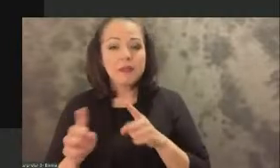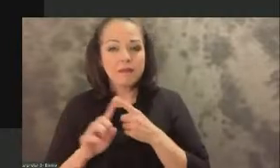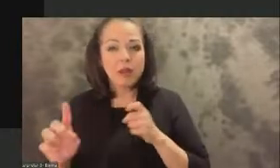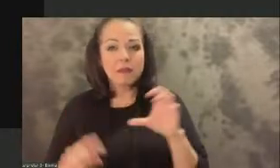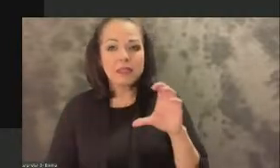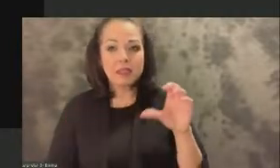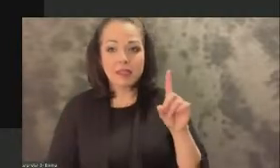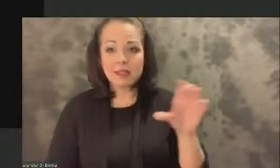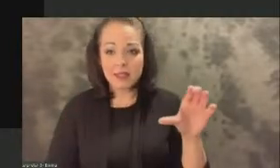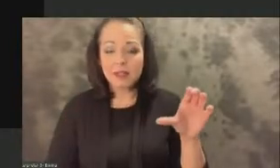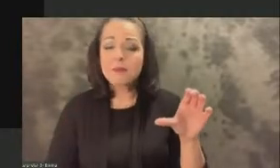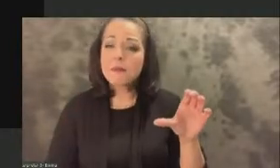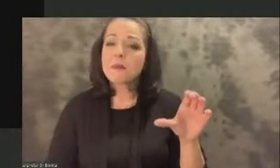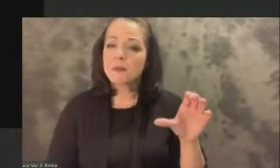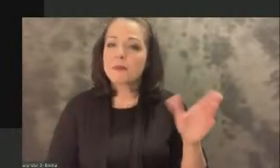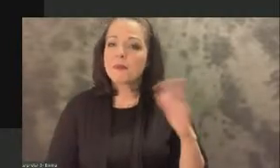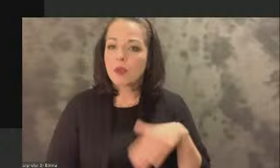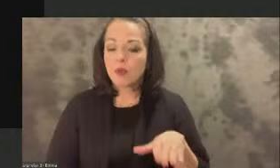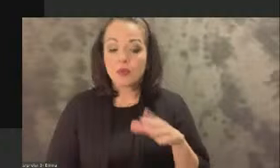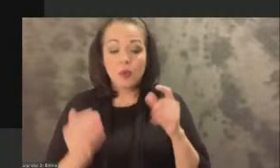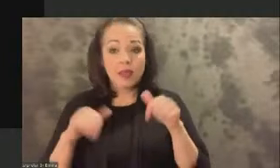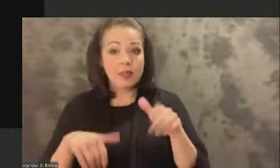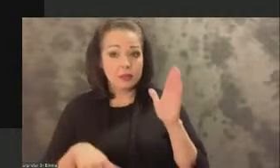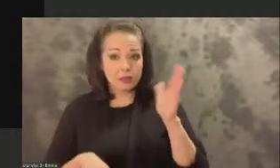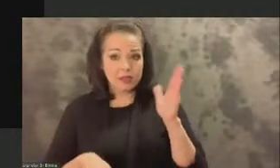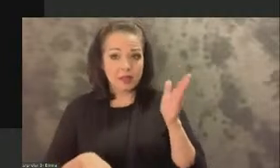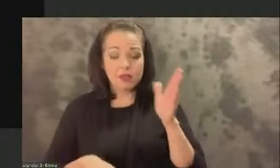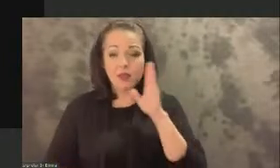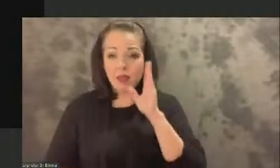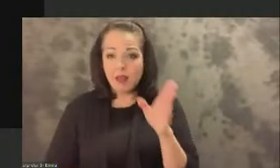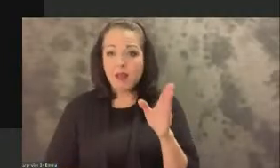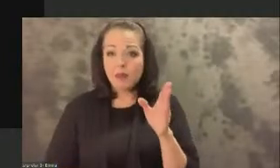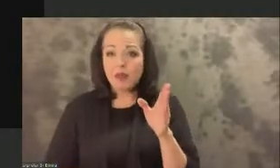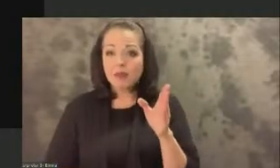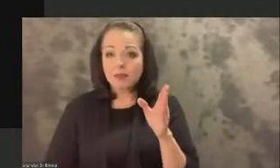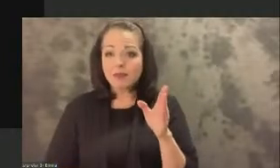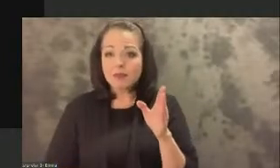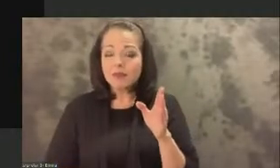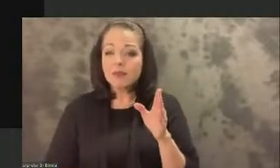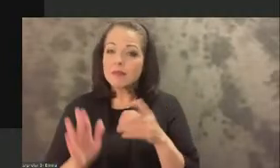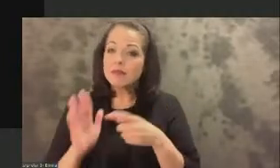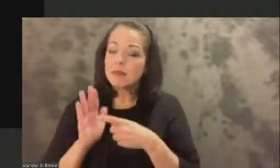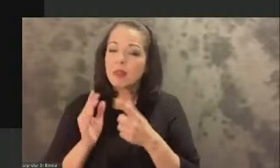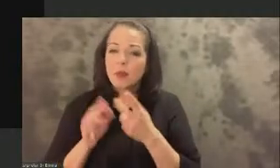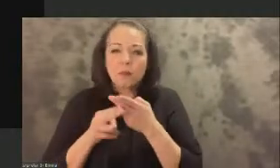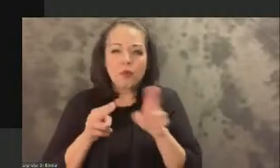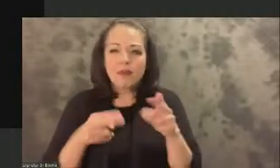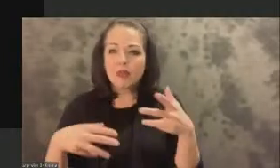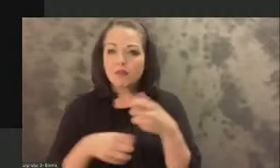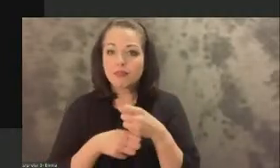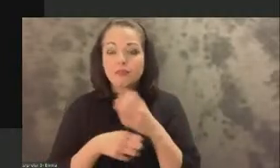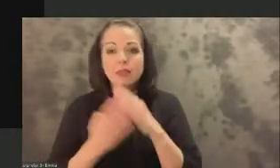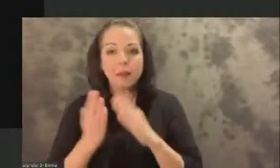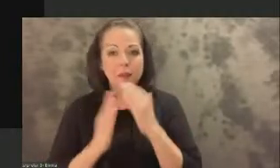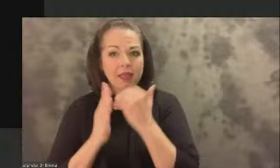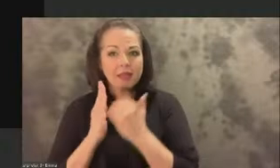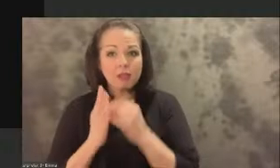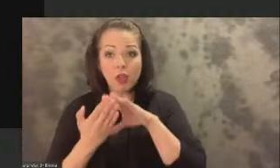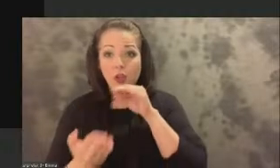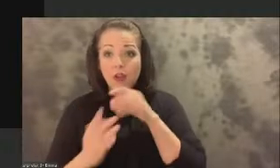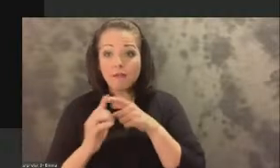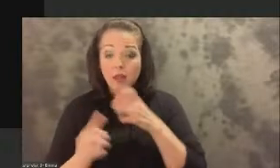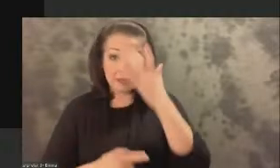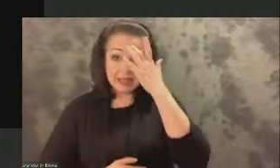CDC. So in this presentation, I am going to briefly go over some of the lessons learned from being sick